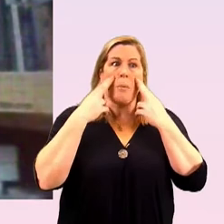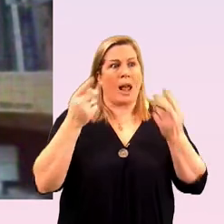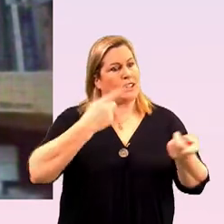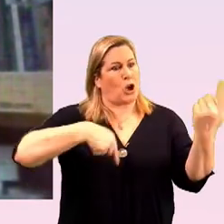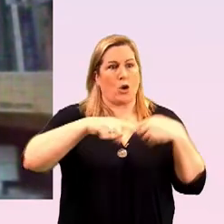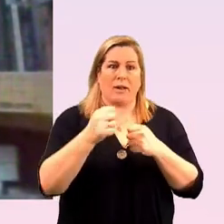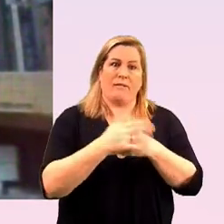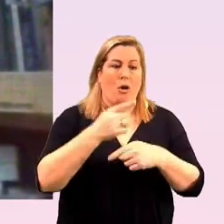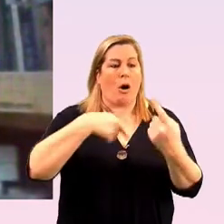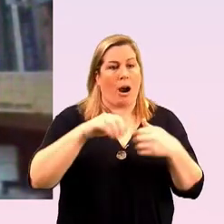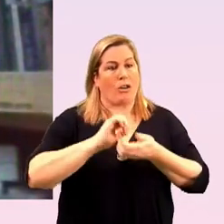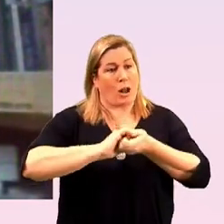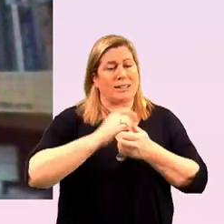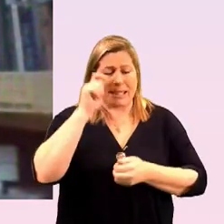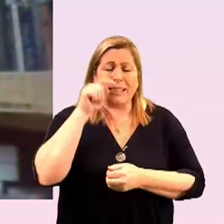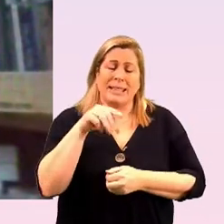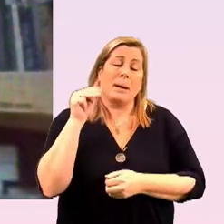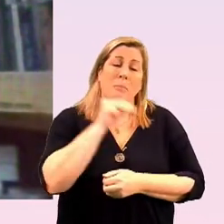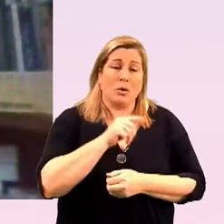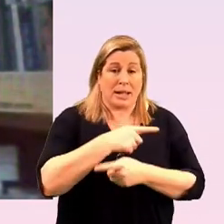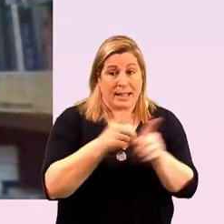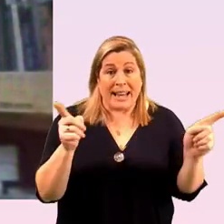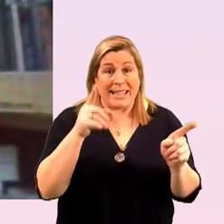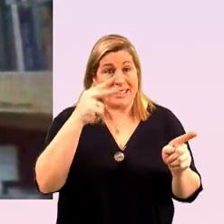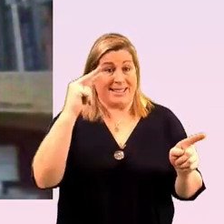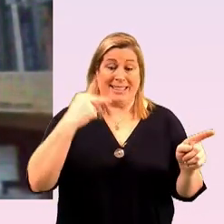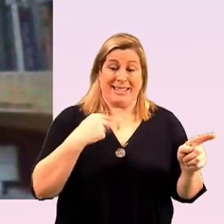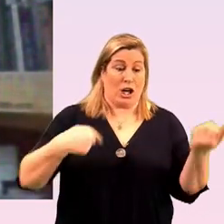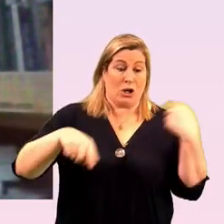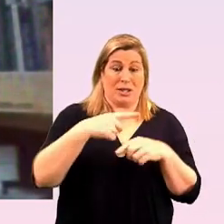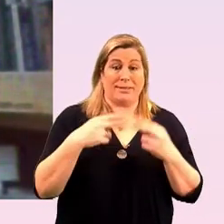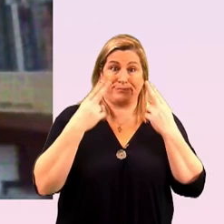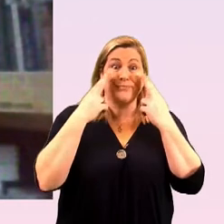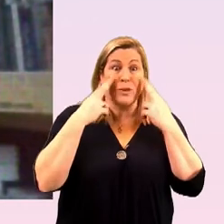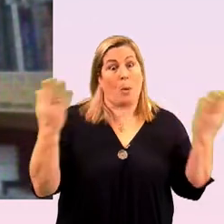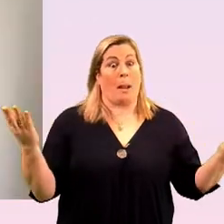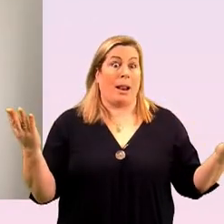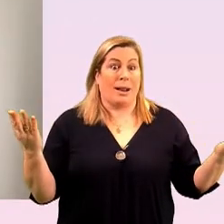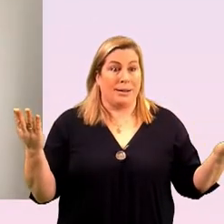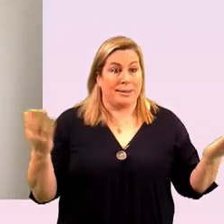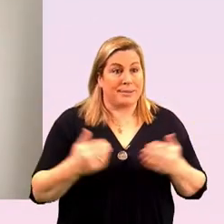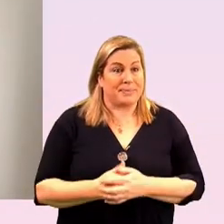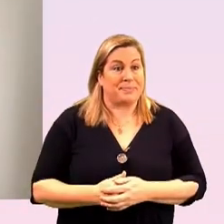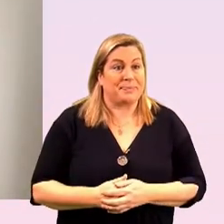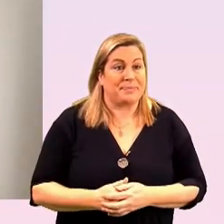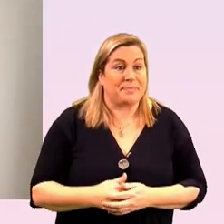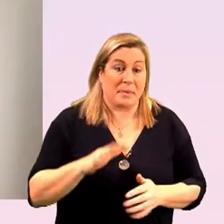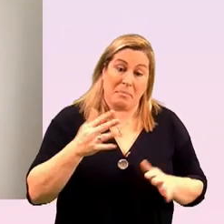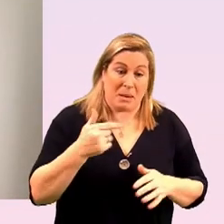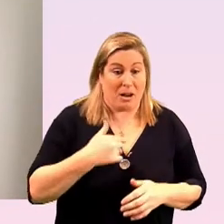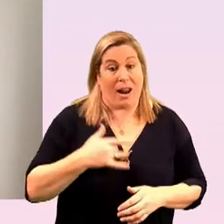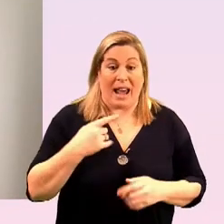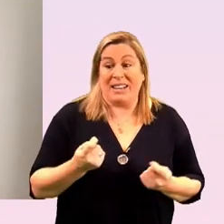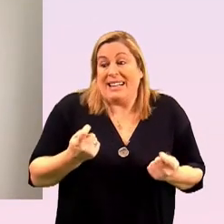colleagues, you know. And I think that's important that they see us as people just like them, just wired slightly differently in some ways.